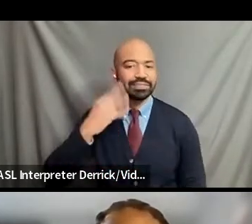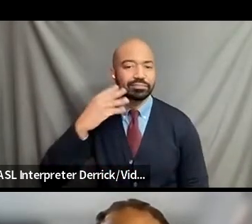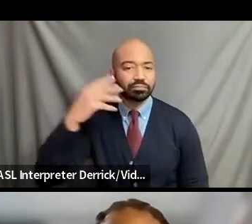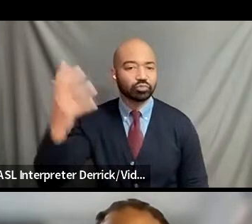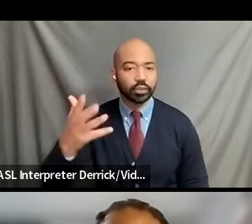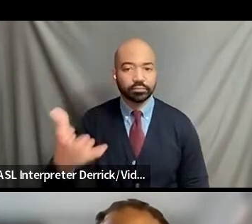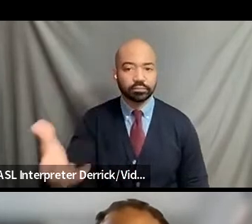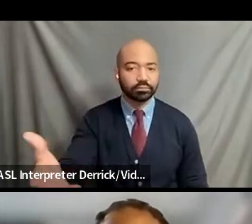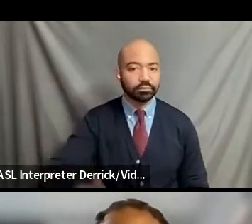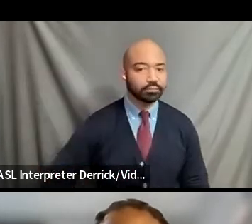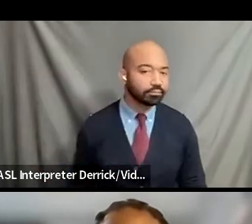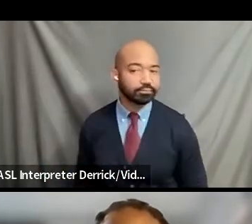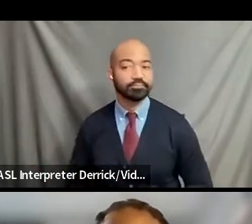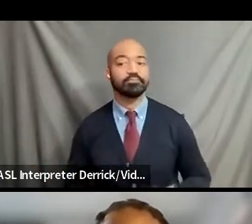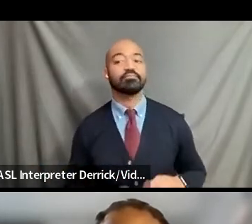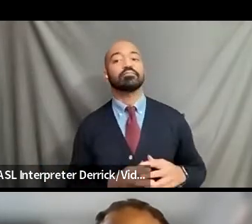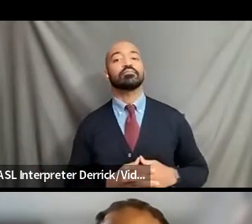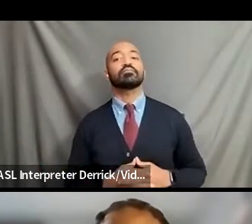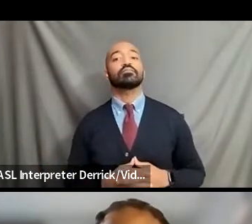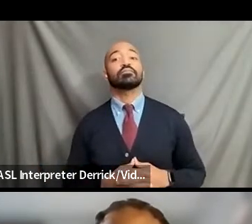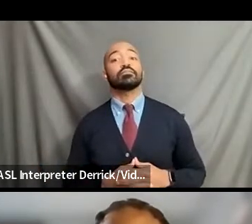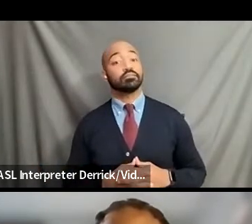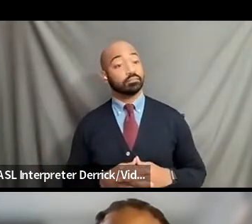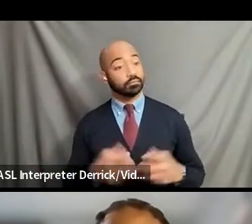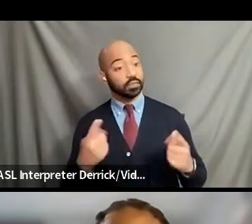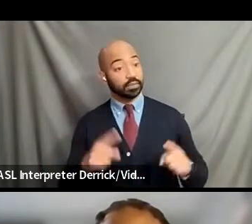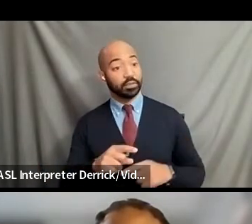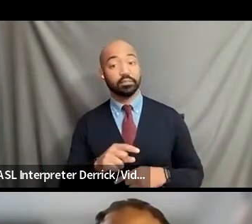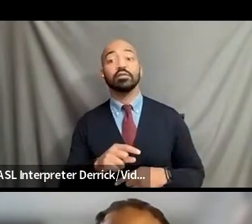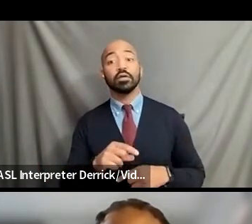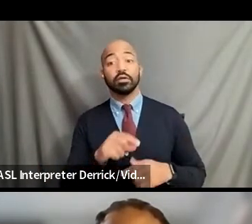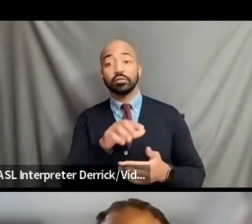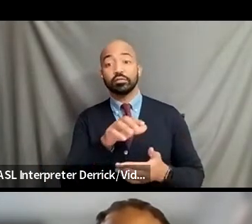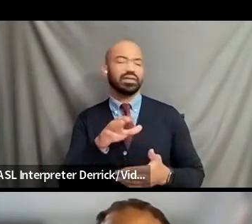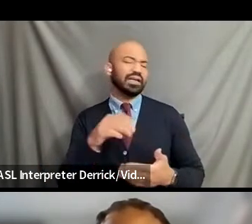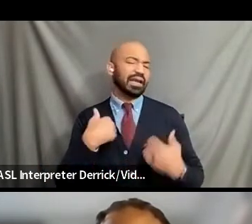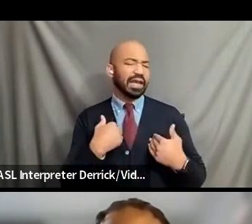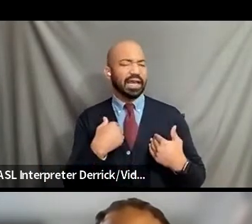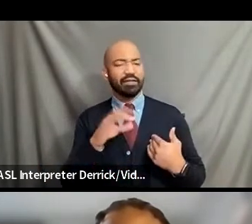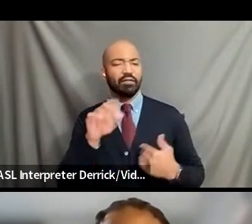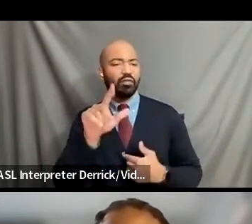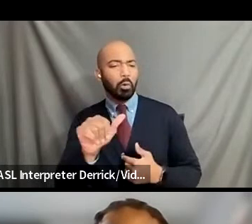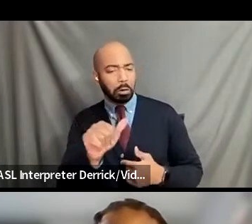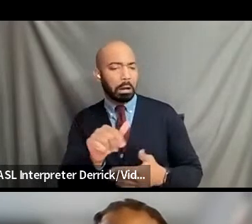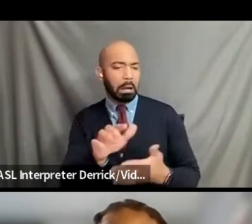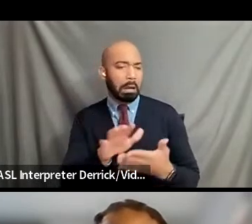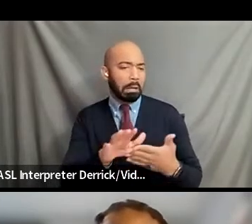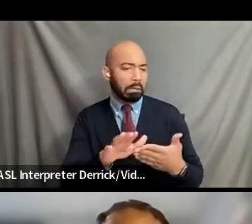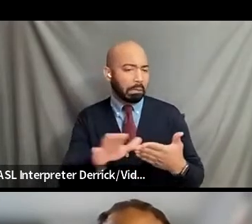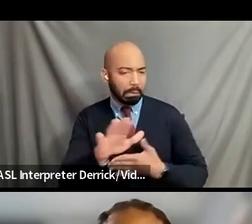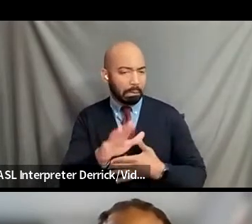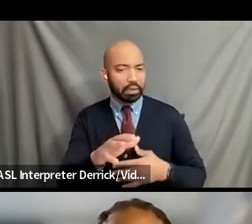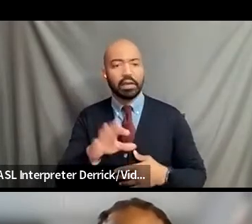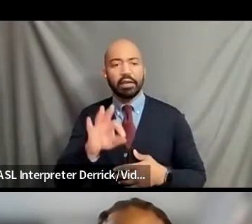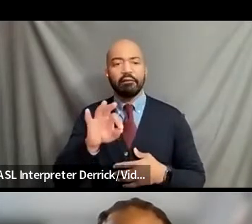Okay, so I went in undergrad to an HBCU called Florida Agricultural Mechanical University,